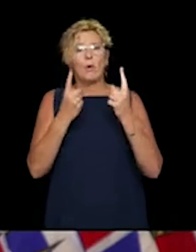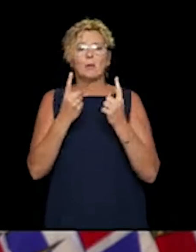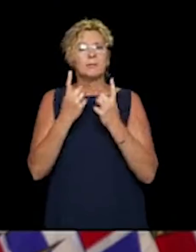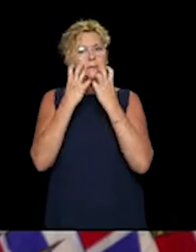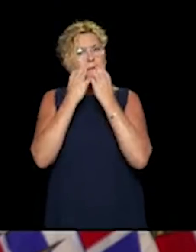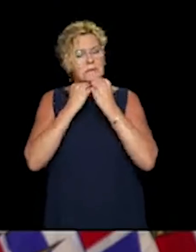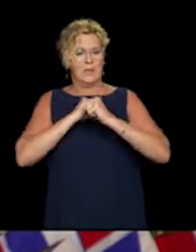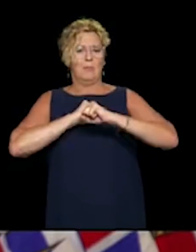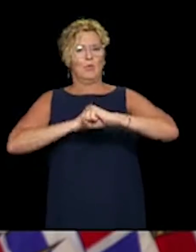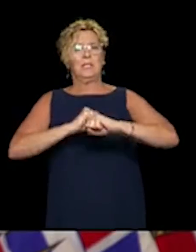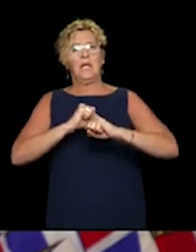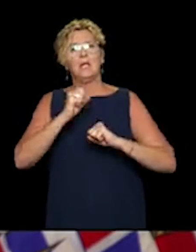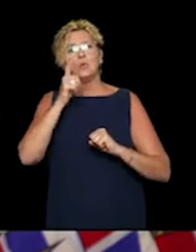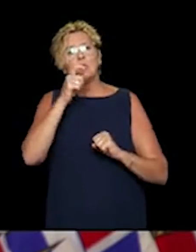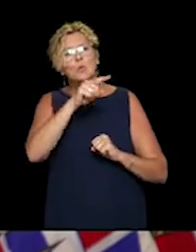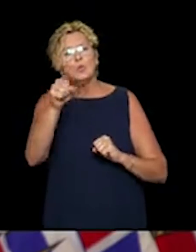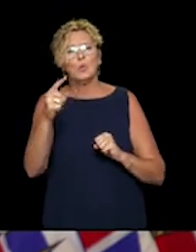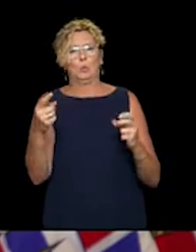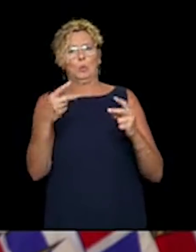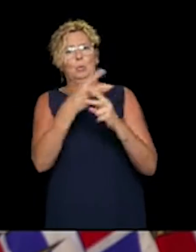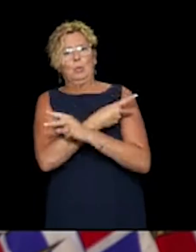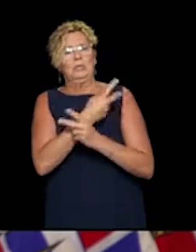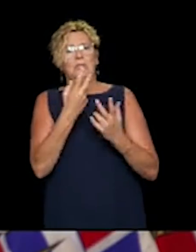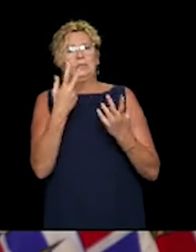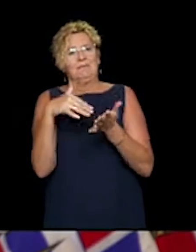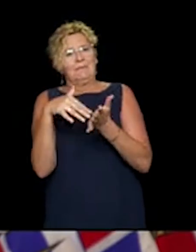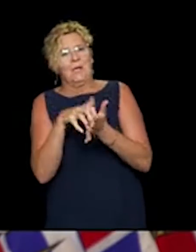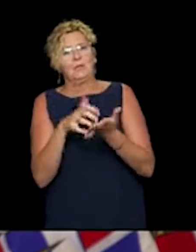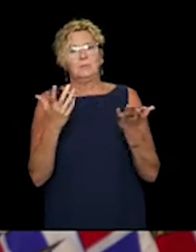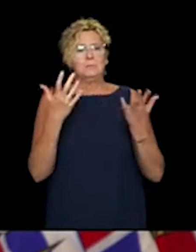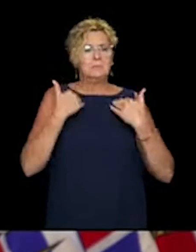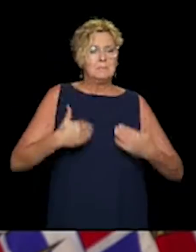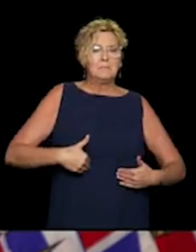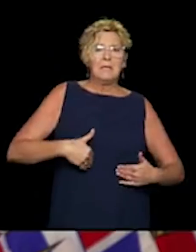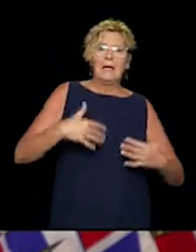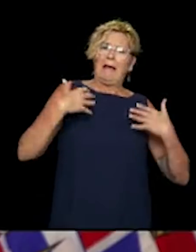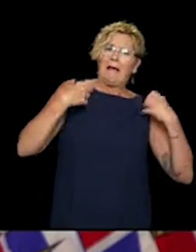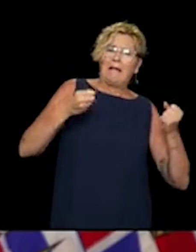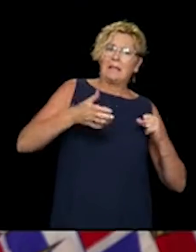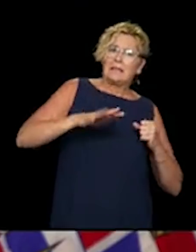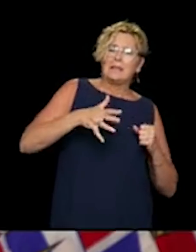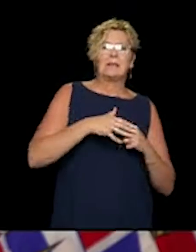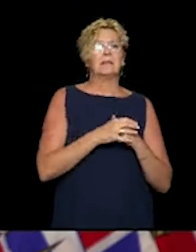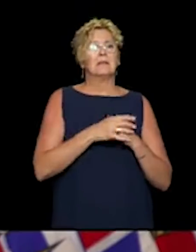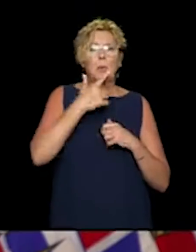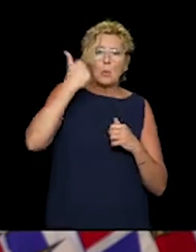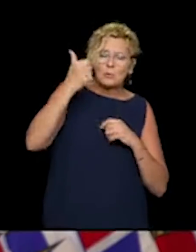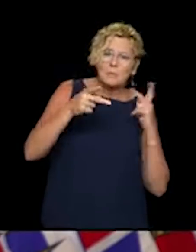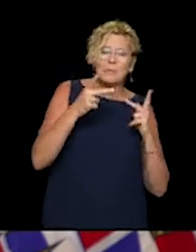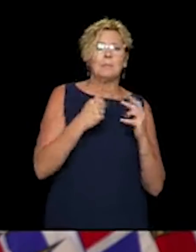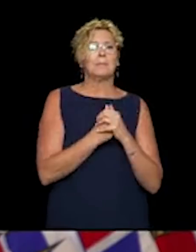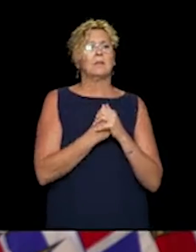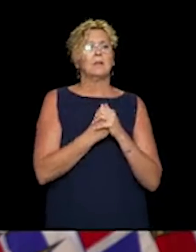can continue to protect our most vulnerable, the people that we know are more likely to have severe illness with this disease, to protect